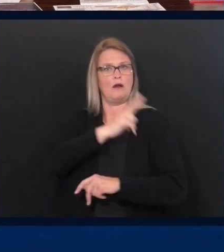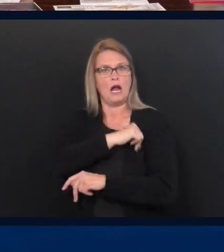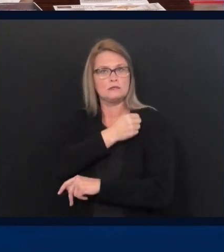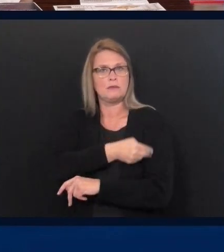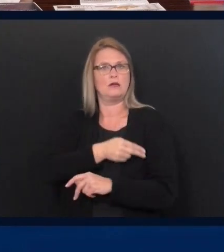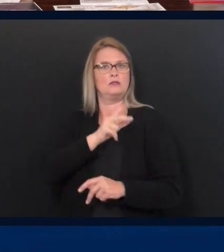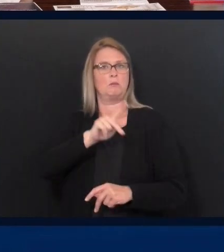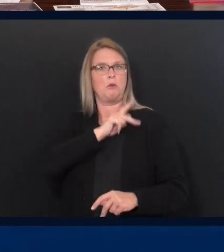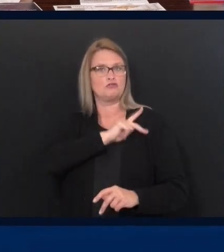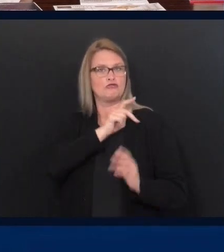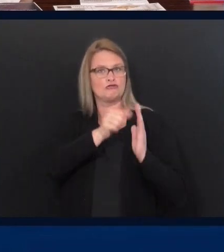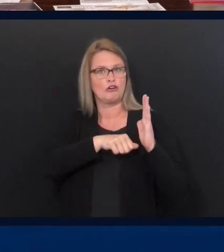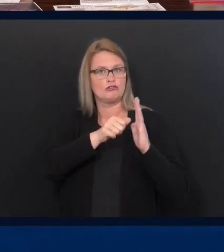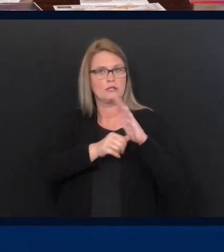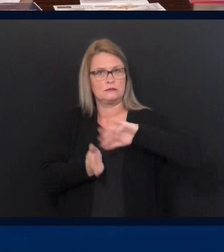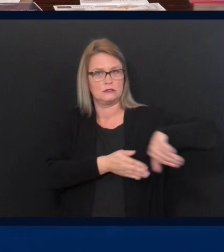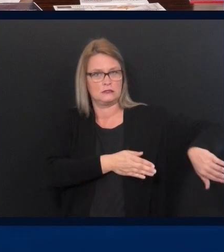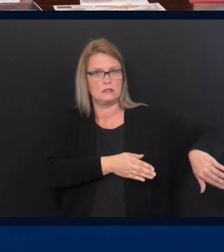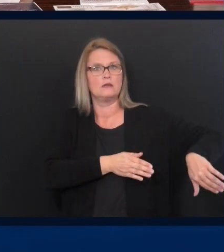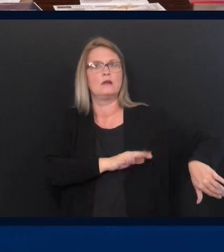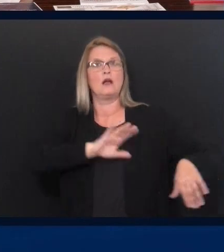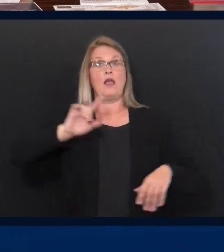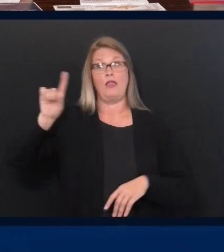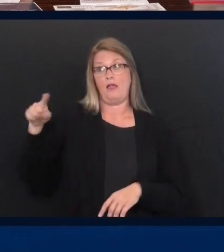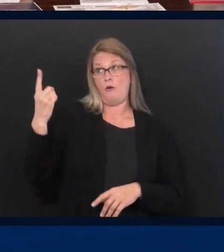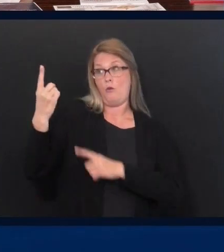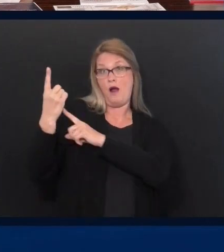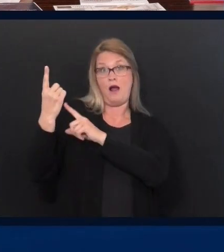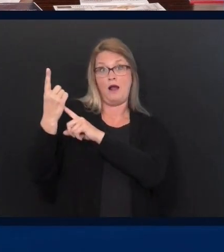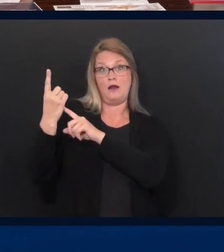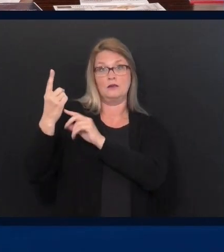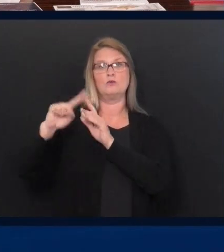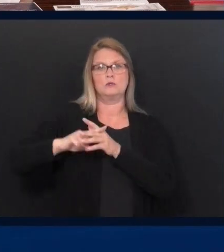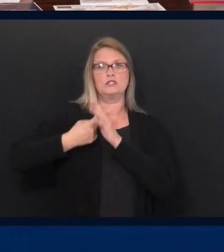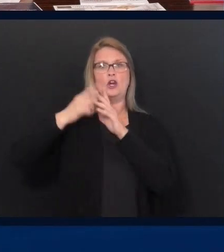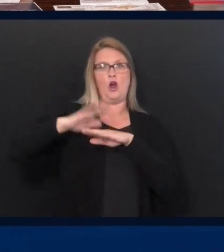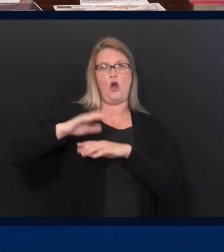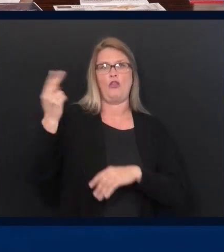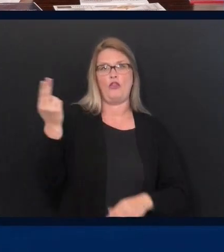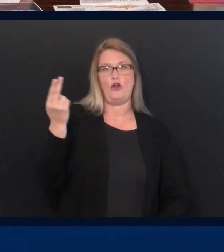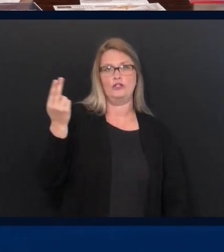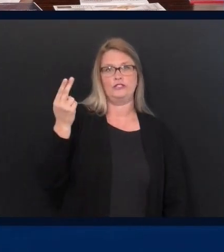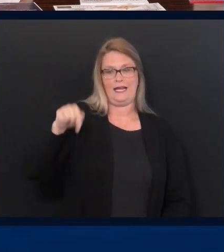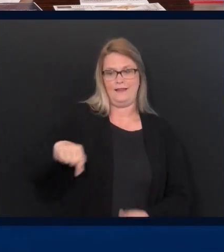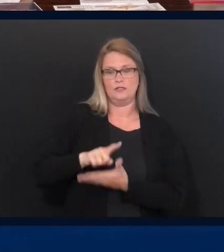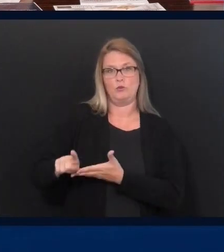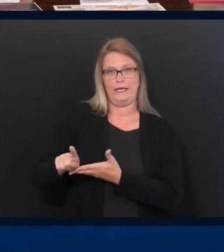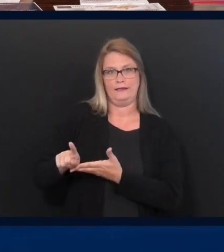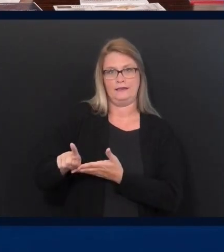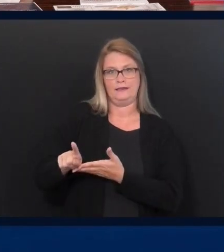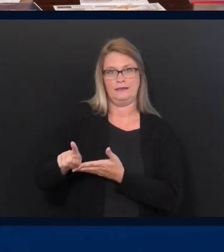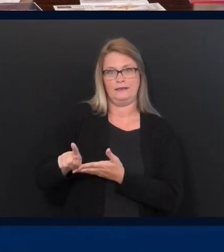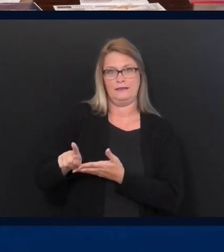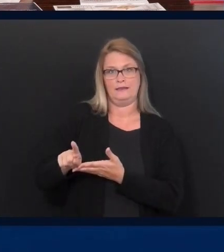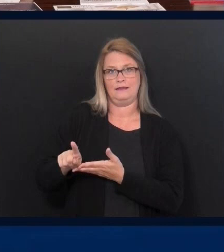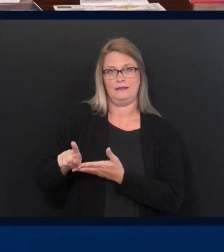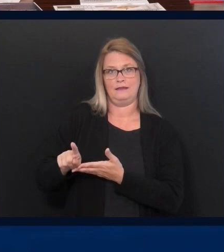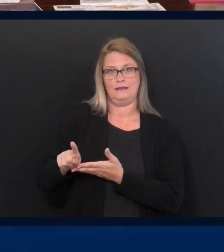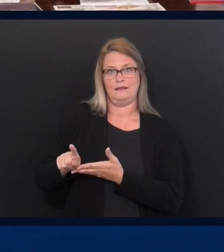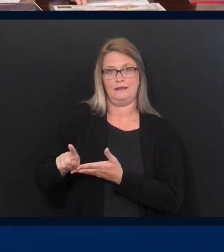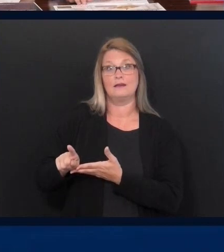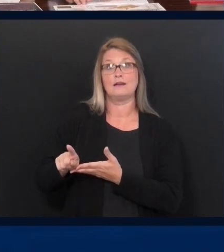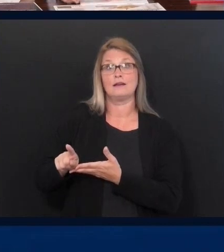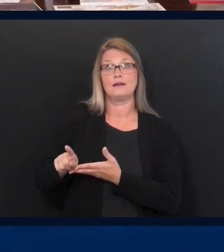surgeries, will commence on Thursday of this week.